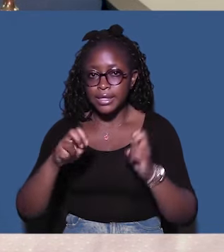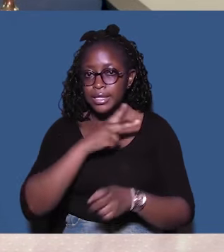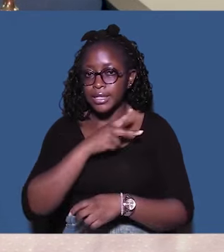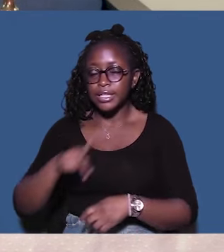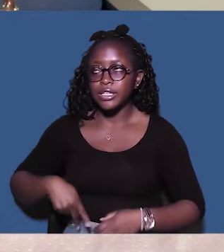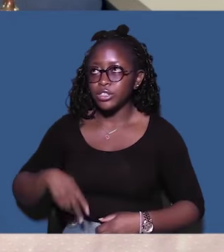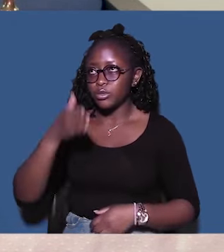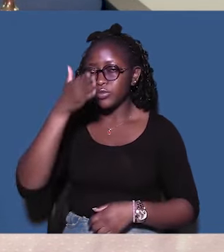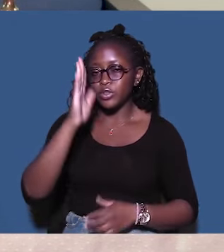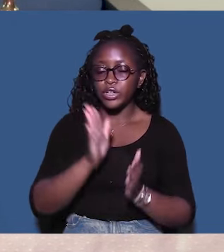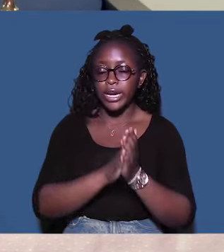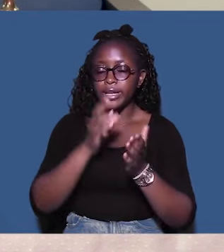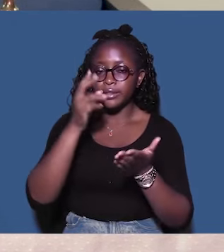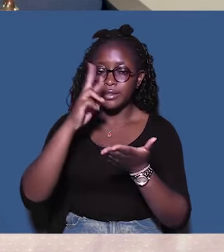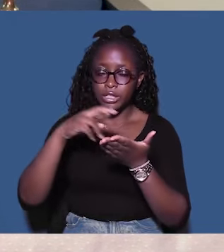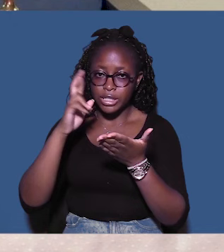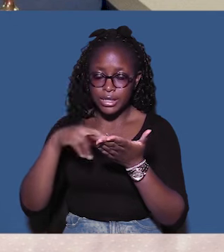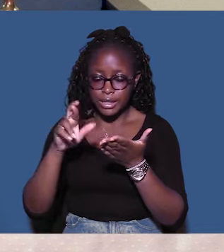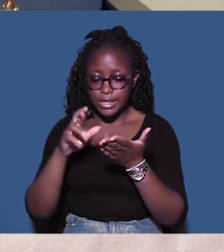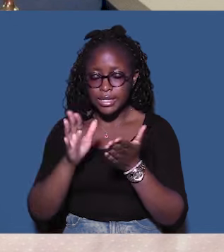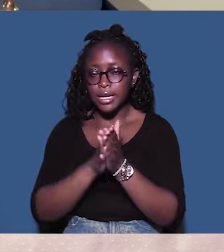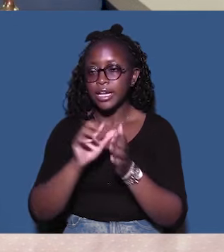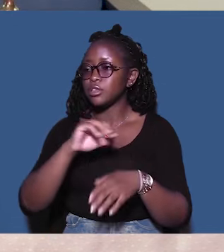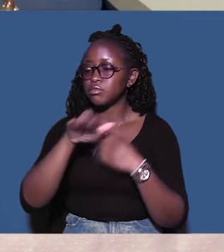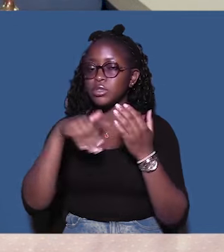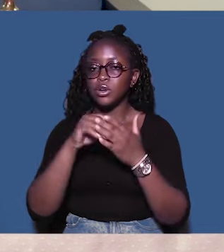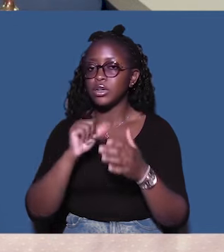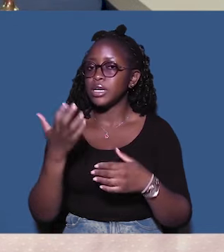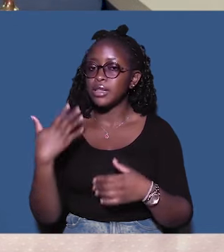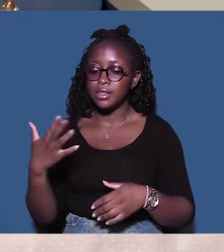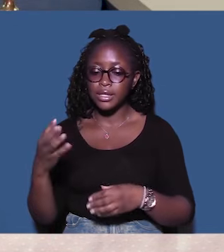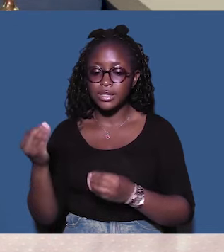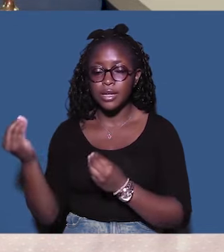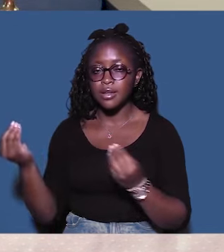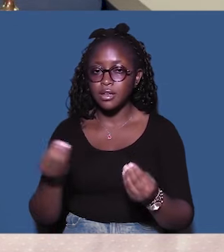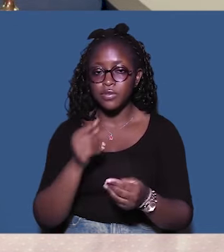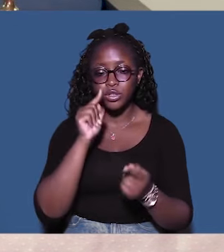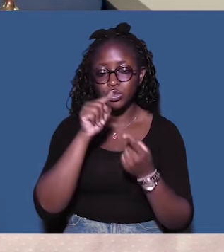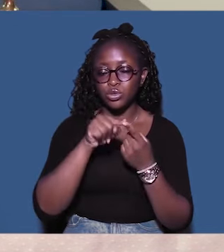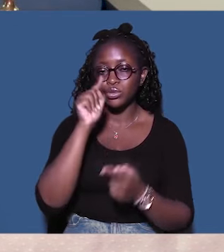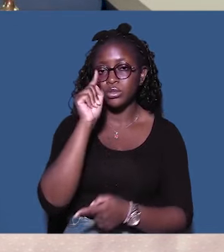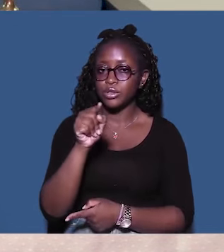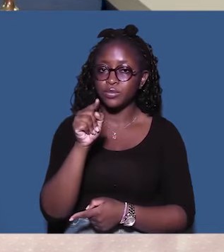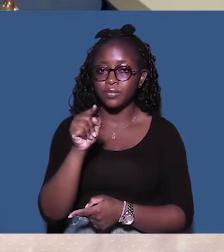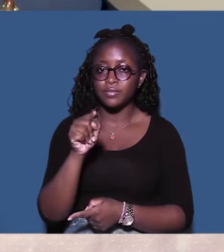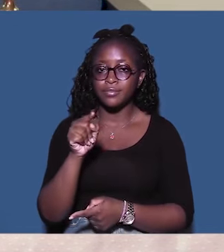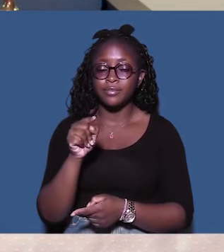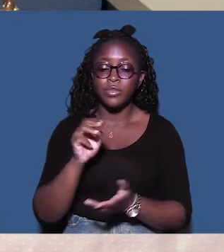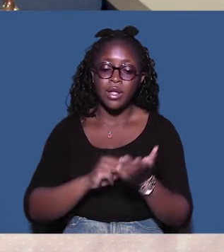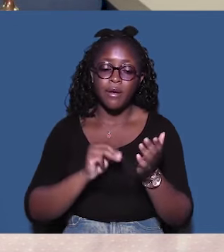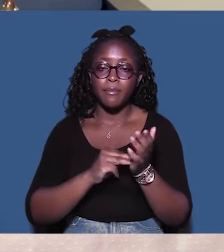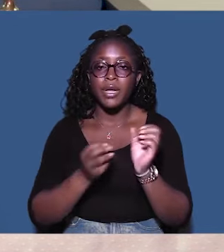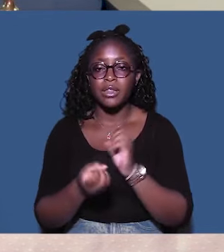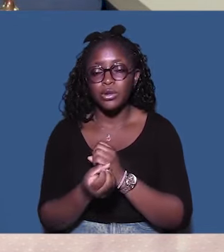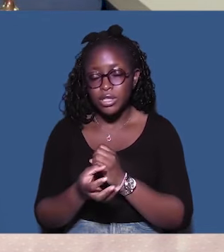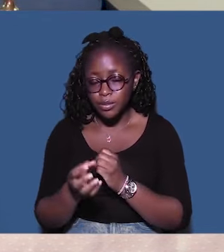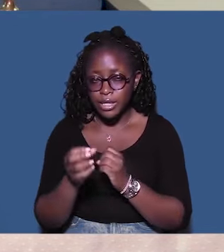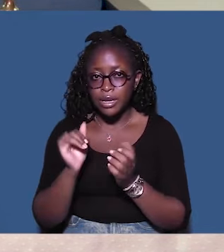as well." So Matthew here is emphasizing that the kingdom of God is about righteousness and holiness,